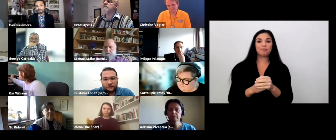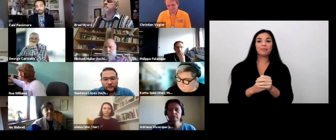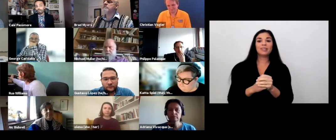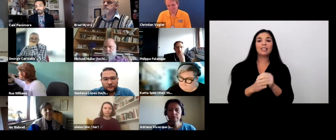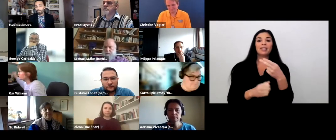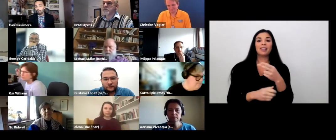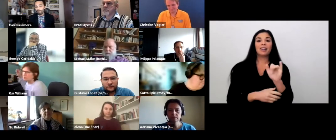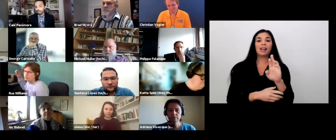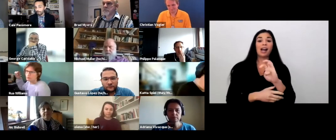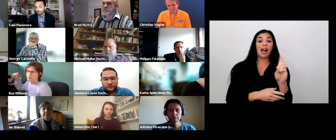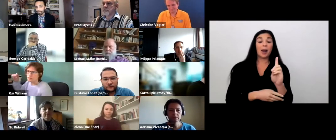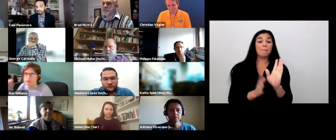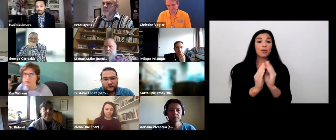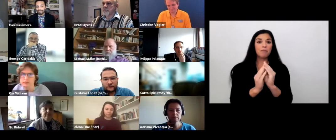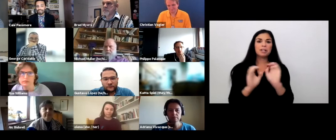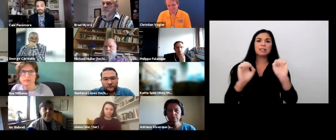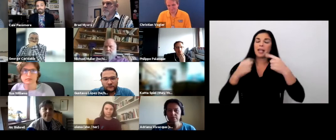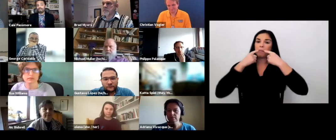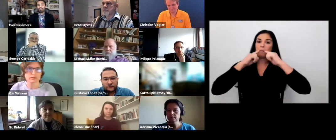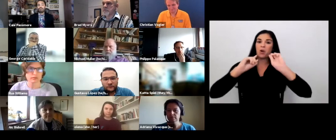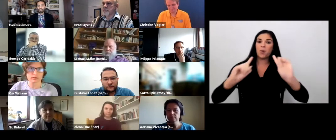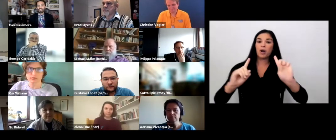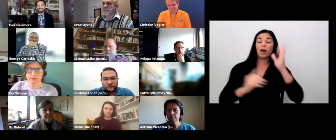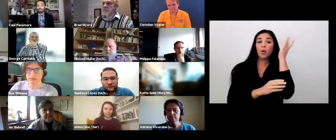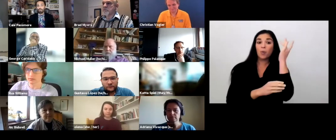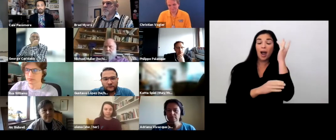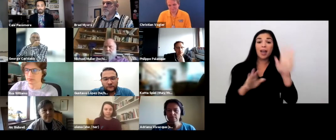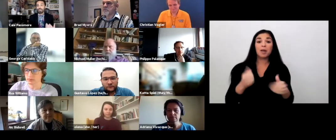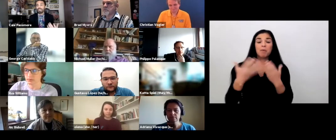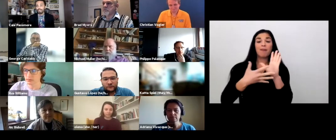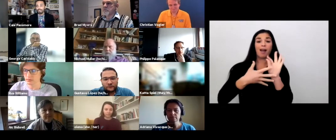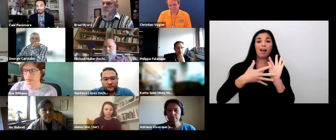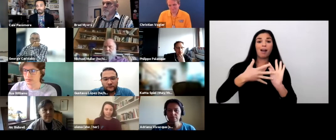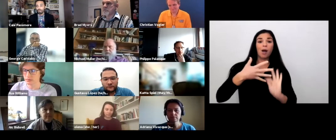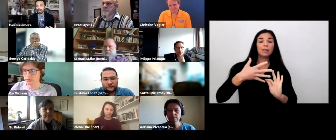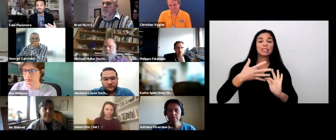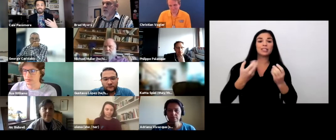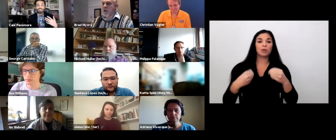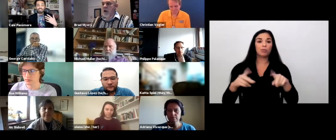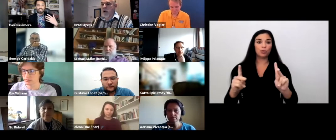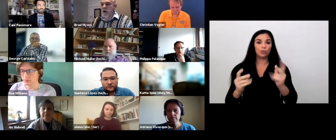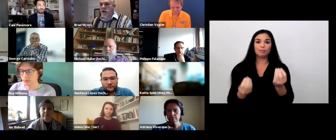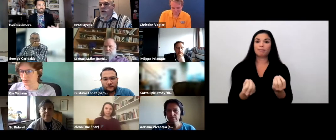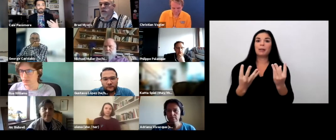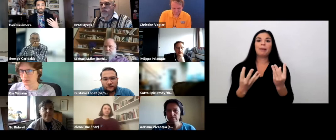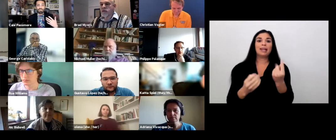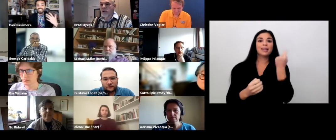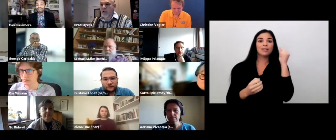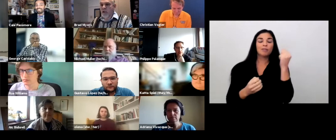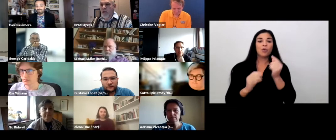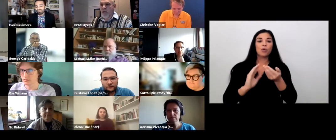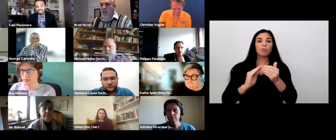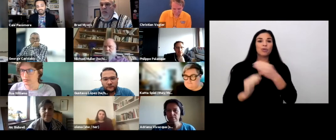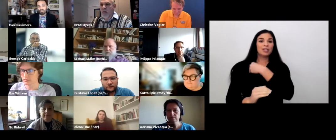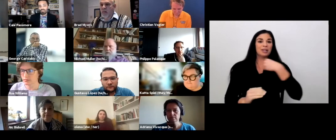conferences can work for more of our community because they can provide more options and more opportunities for community members to